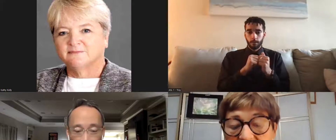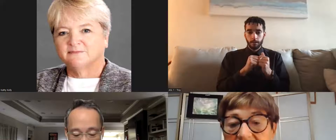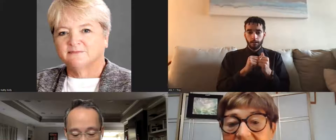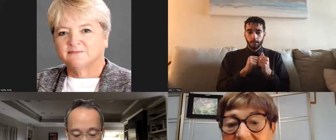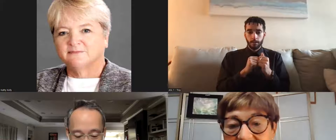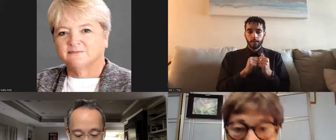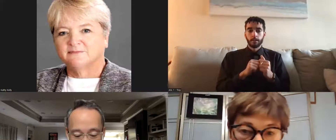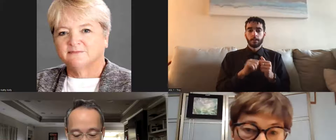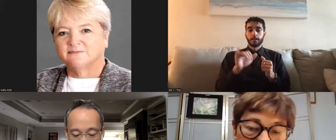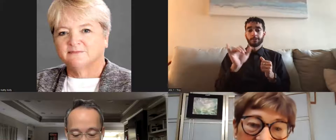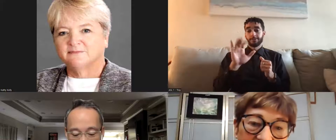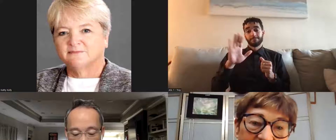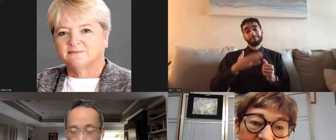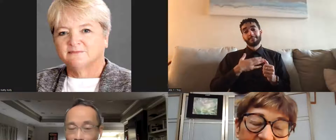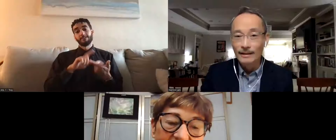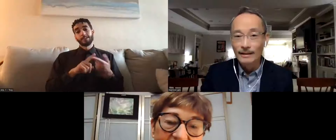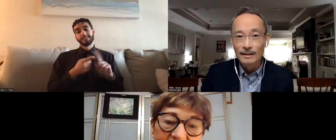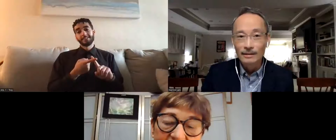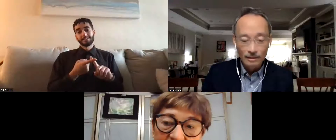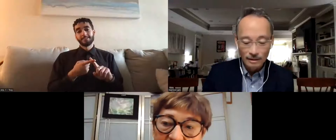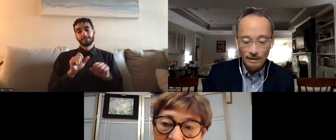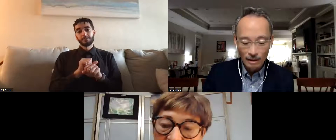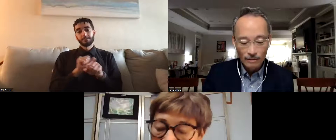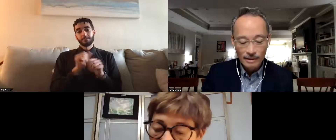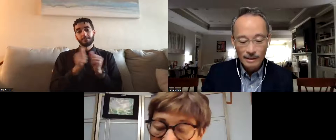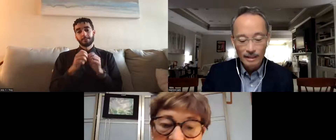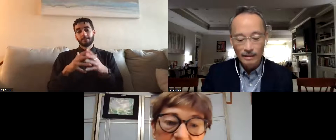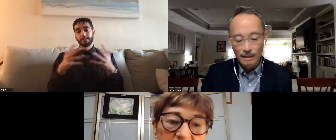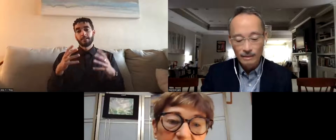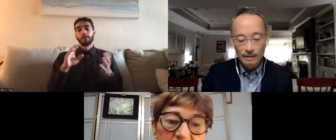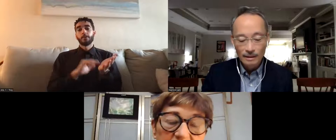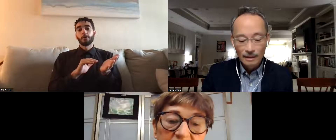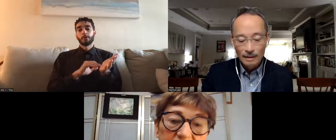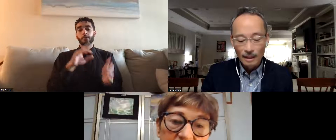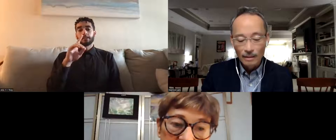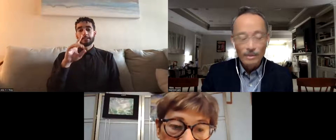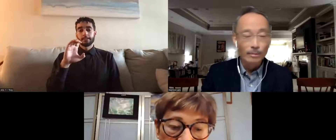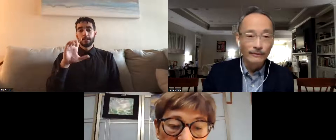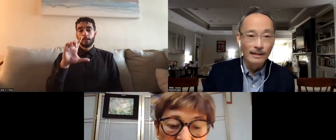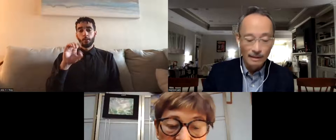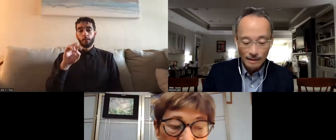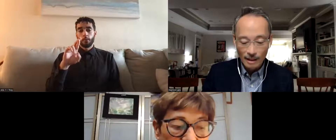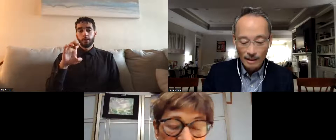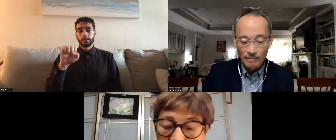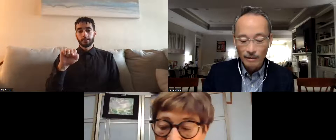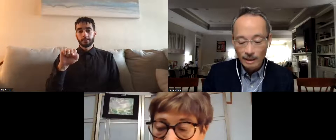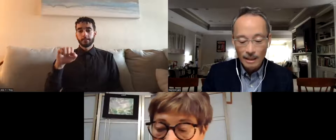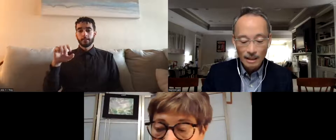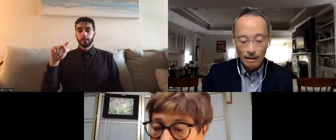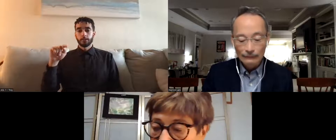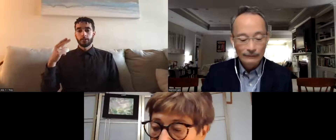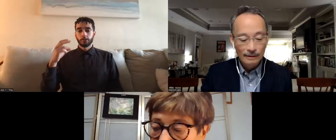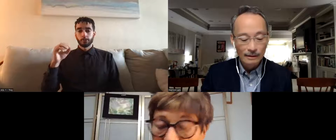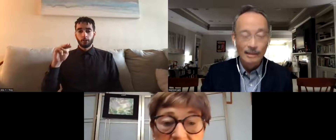friend and colleague of mine. That is Dr. Dolores Gallagher-Thompson, who is a professor